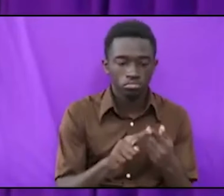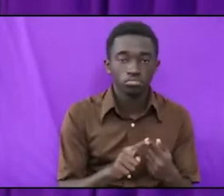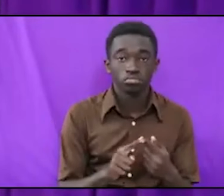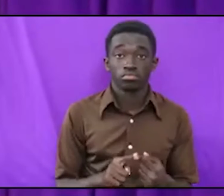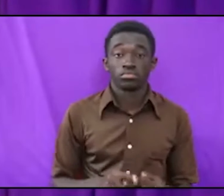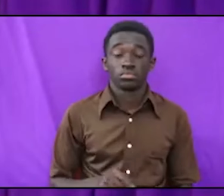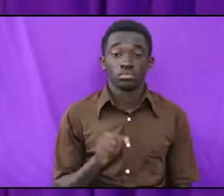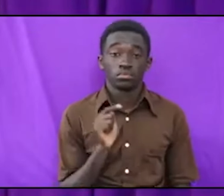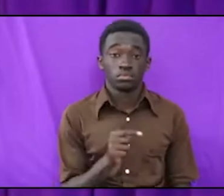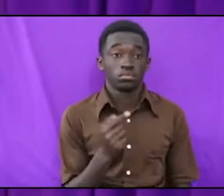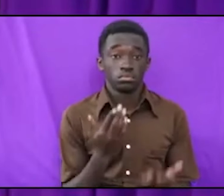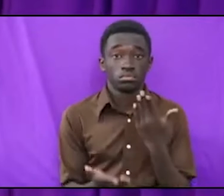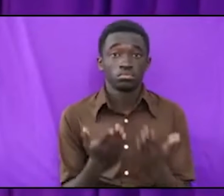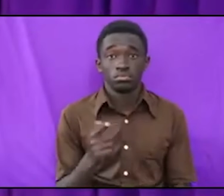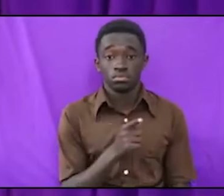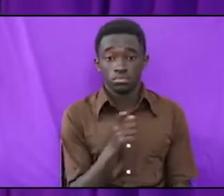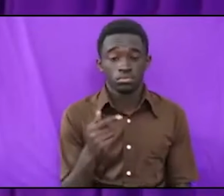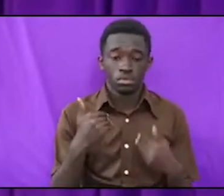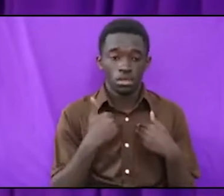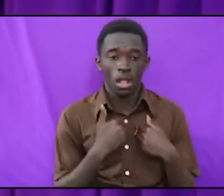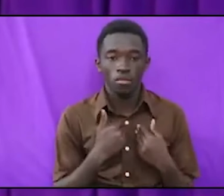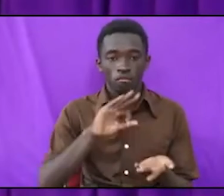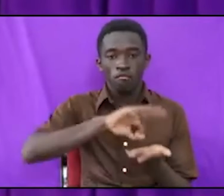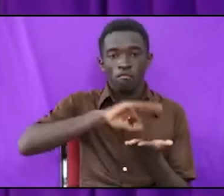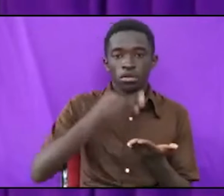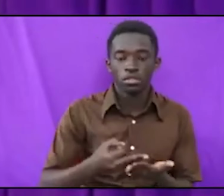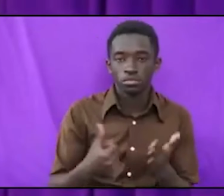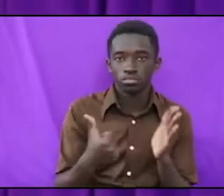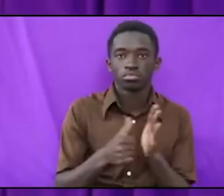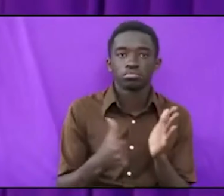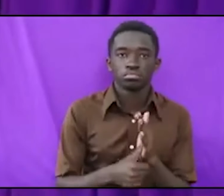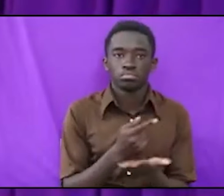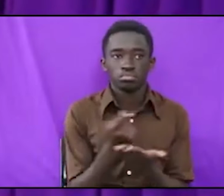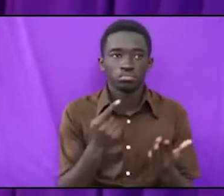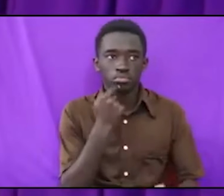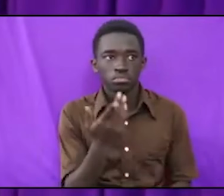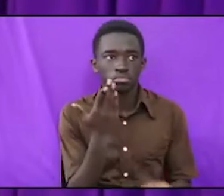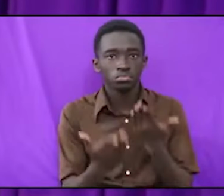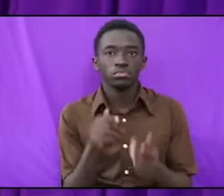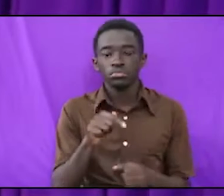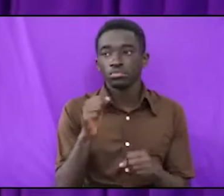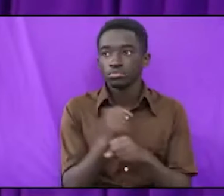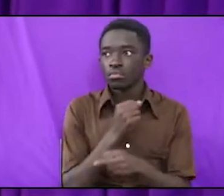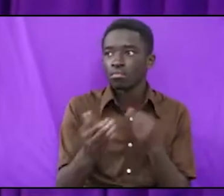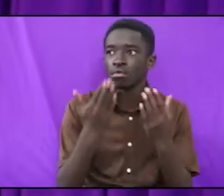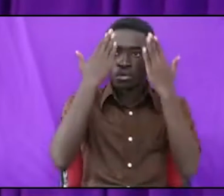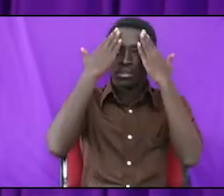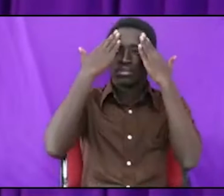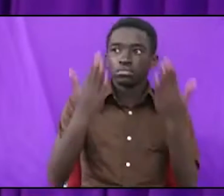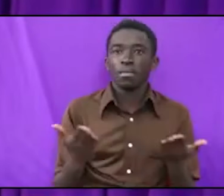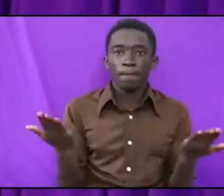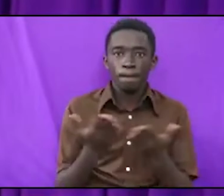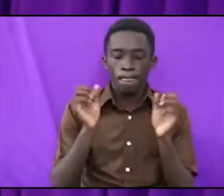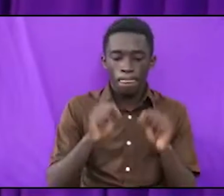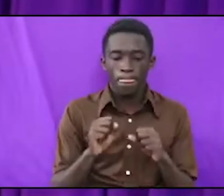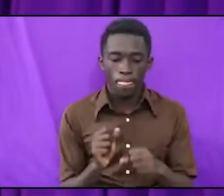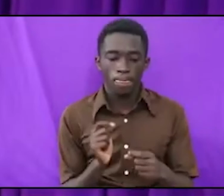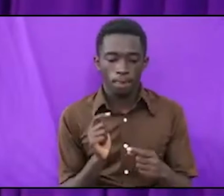may be going through financial challenges and you are saying, this is impossible. I don't know how I will come through